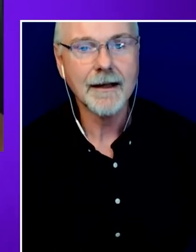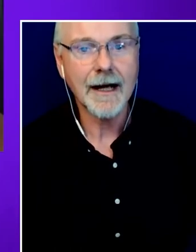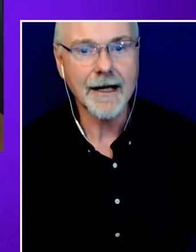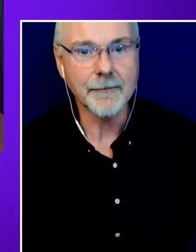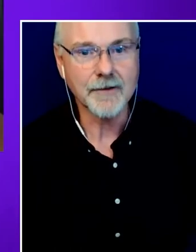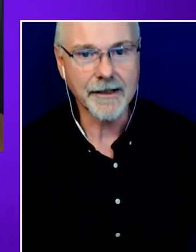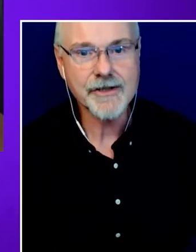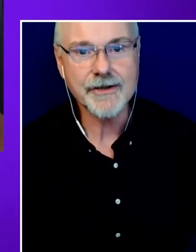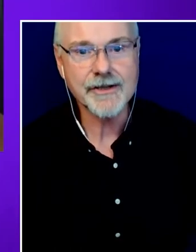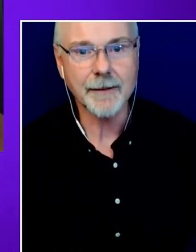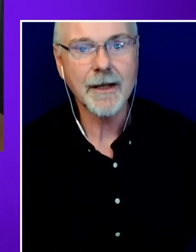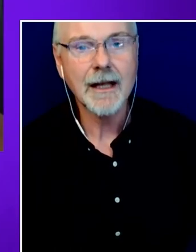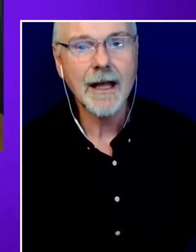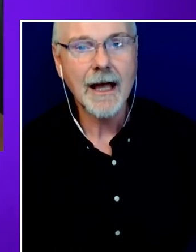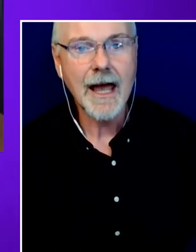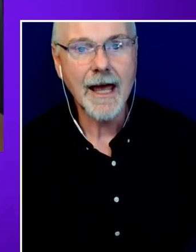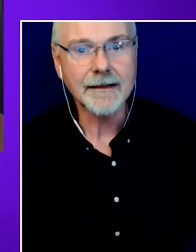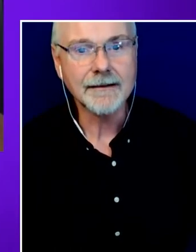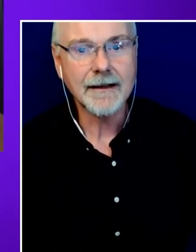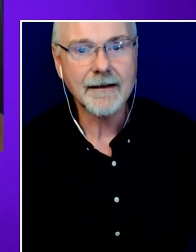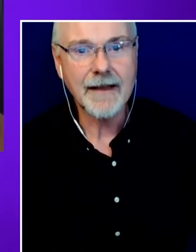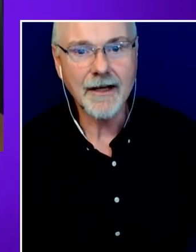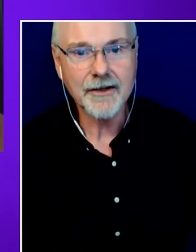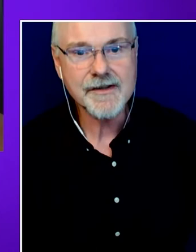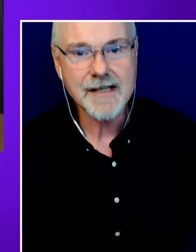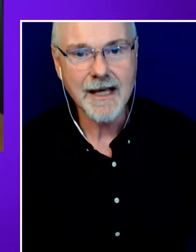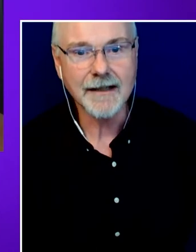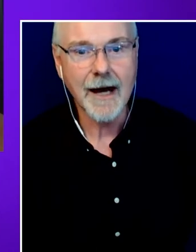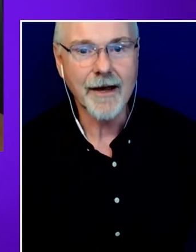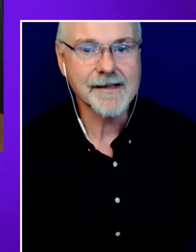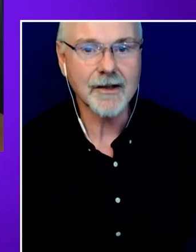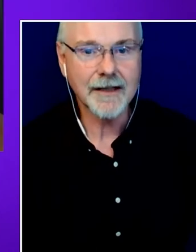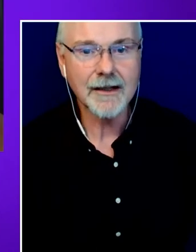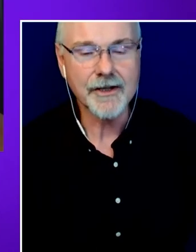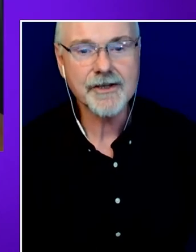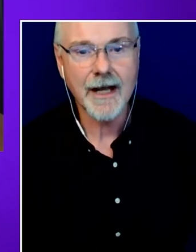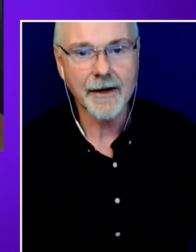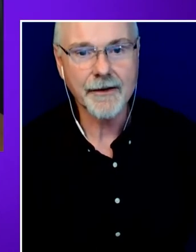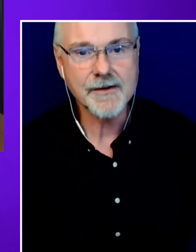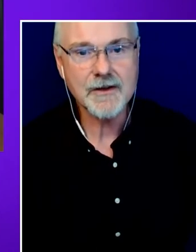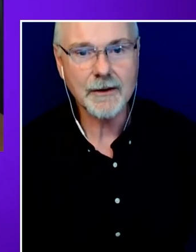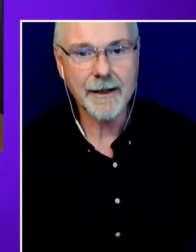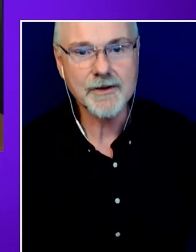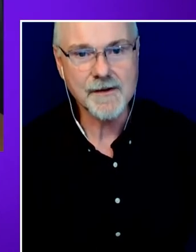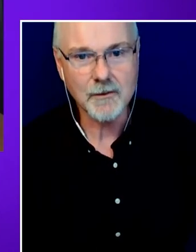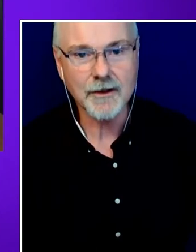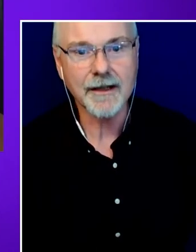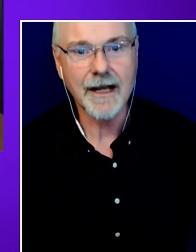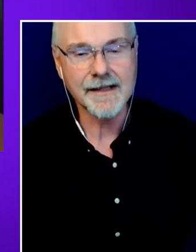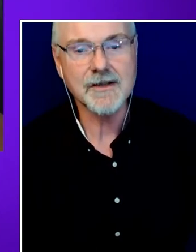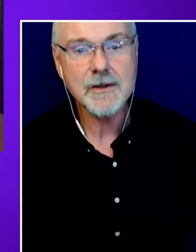one-way relationship. And they don't understand how ASL and English, how those two languages work. And it's a